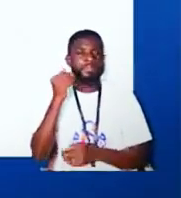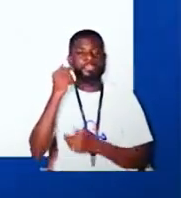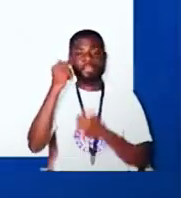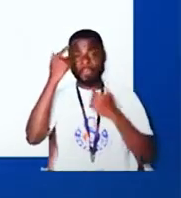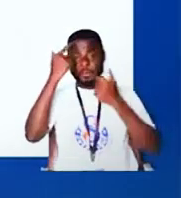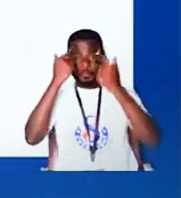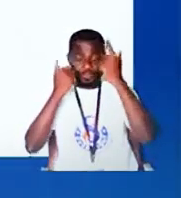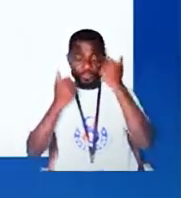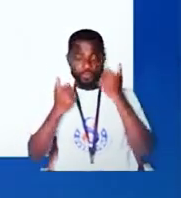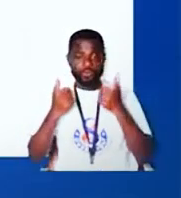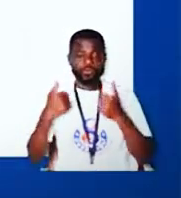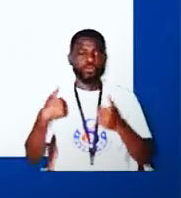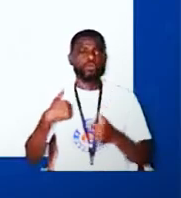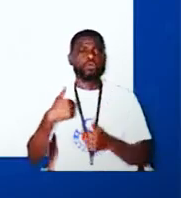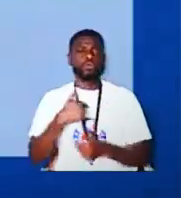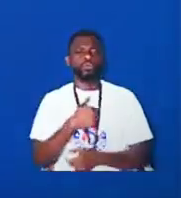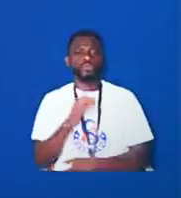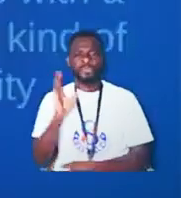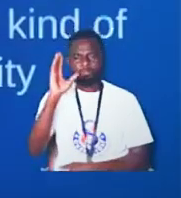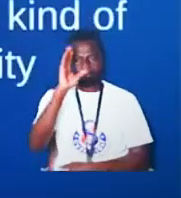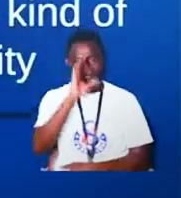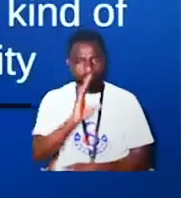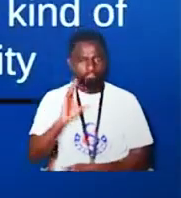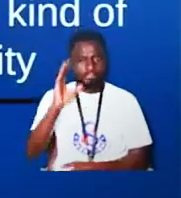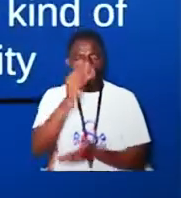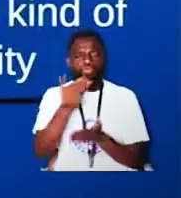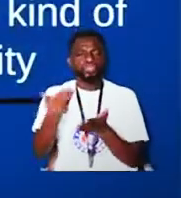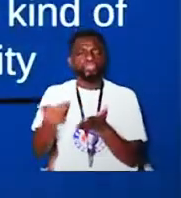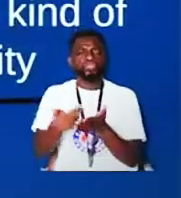Because we seek a new crop of public lead